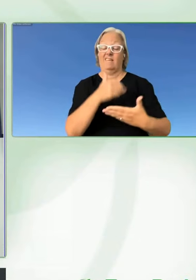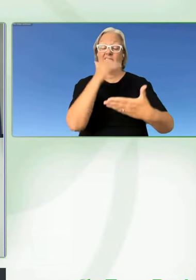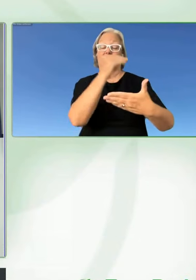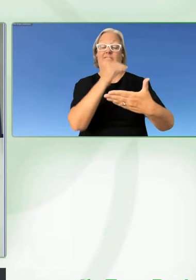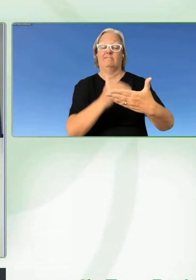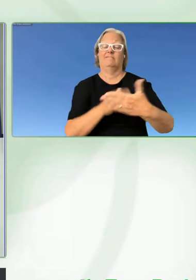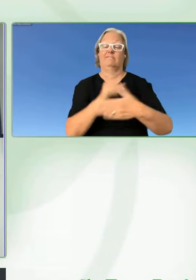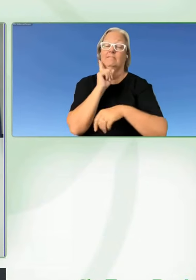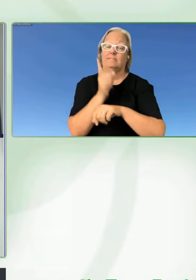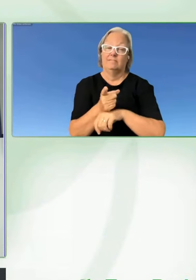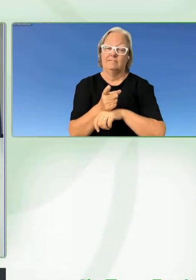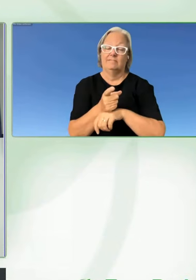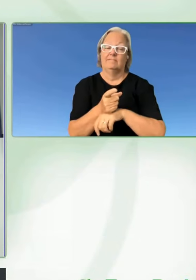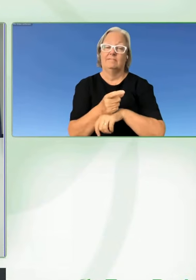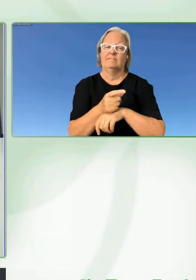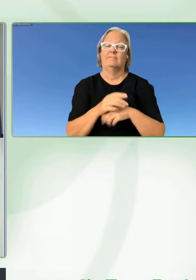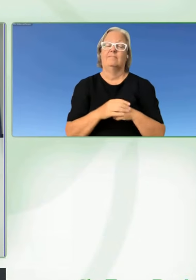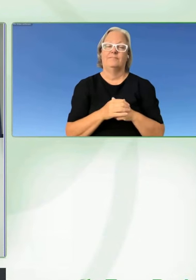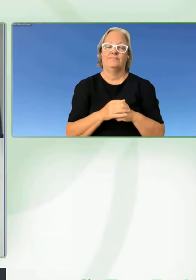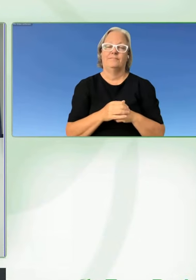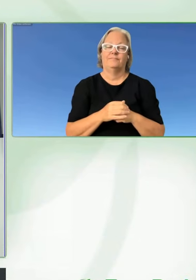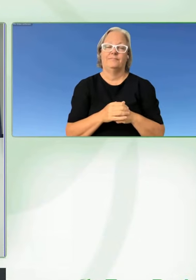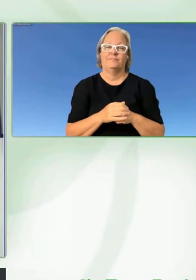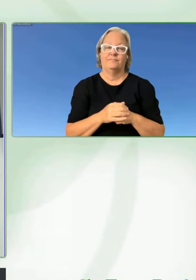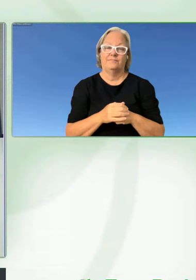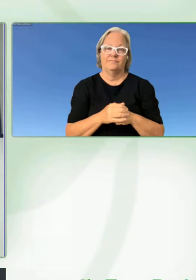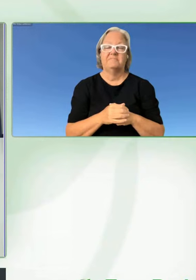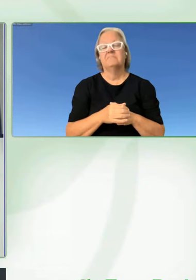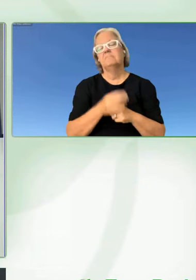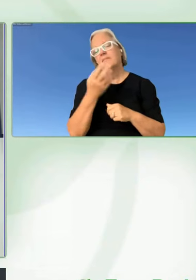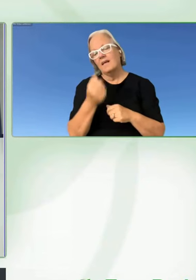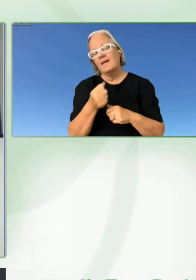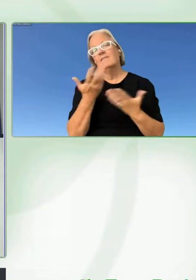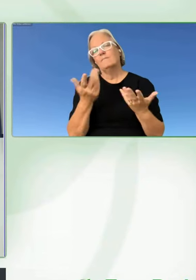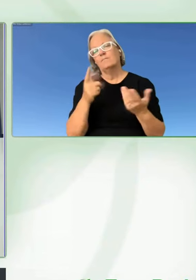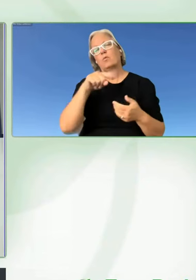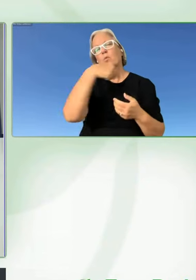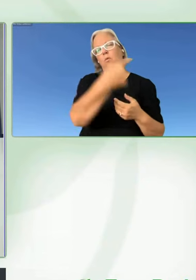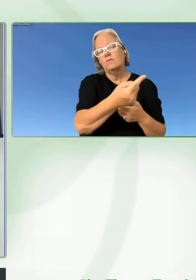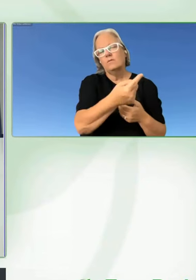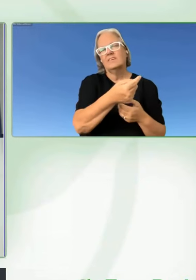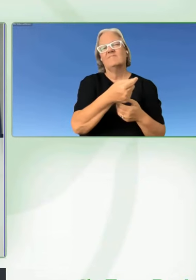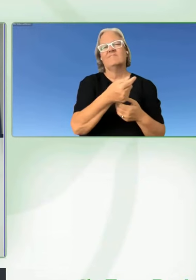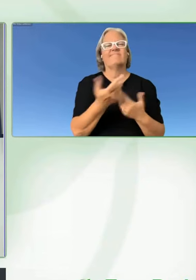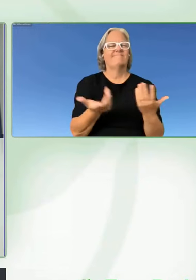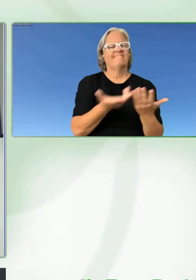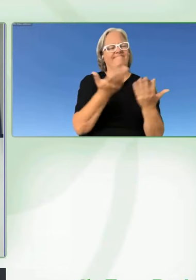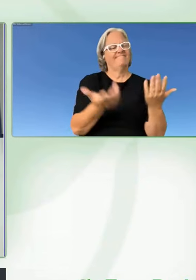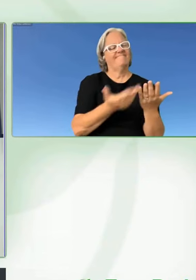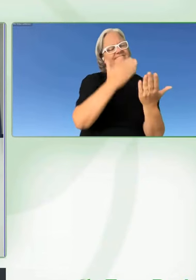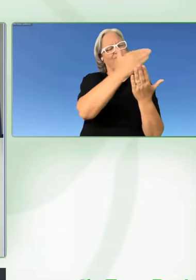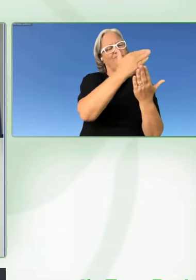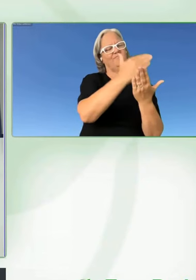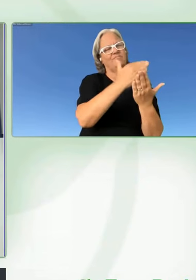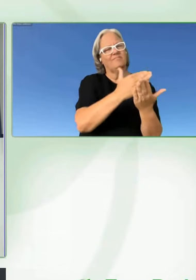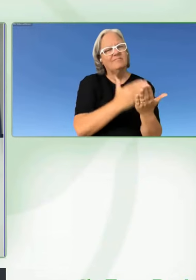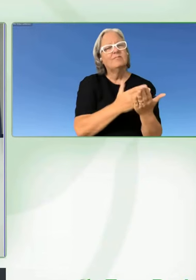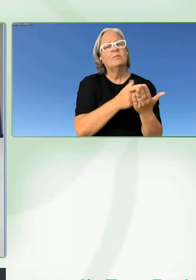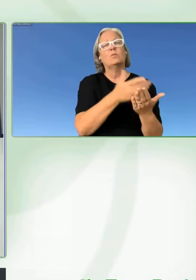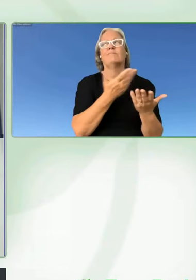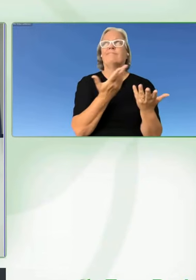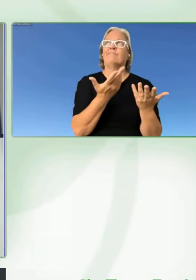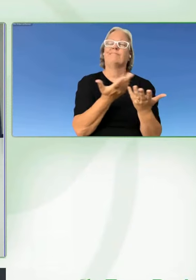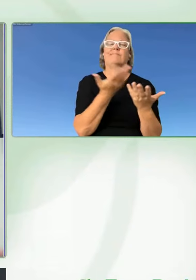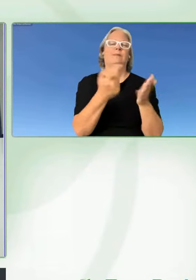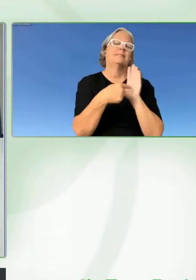includes, between the other aspects, the conditions for the access to employment,